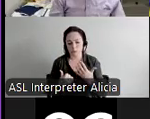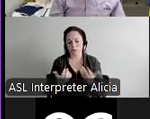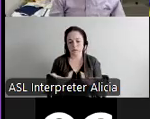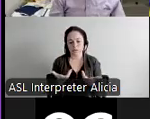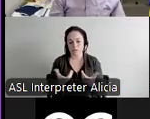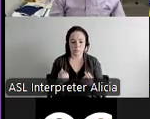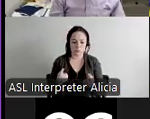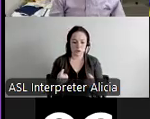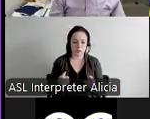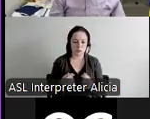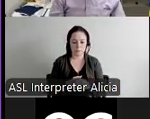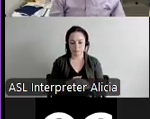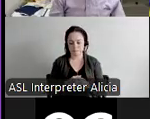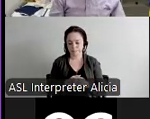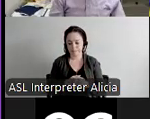informs the decision on the split.